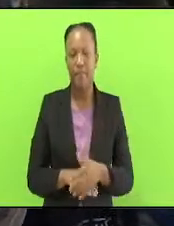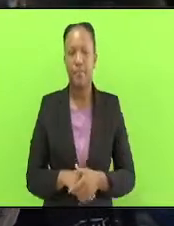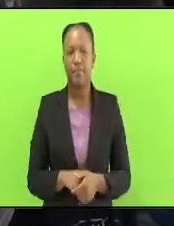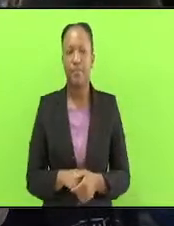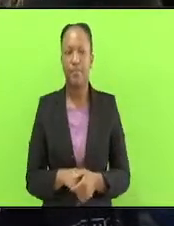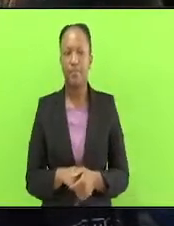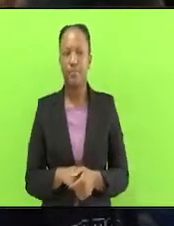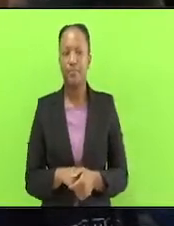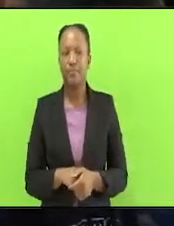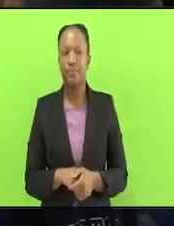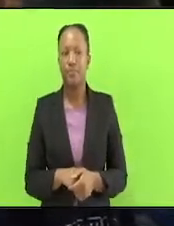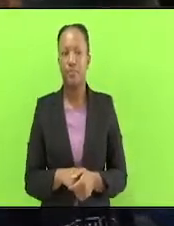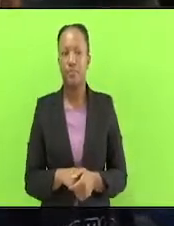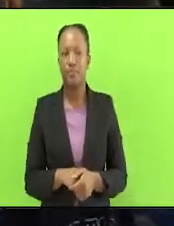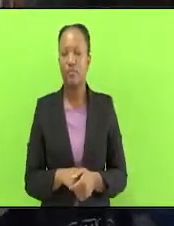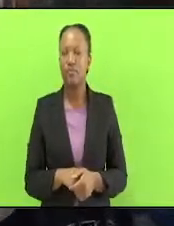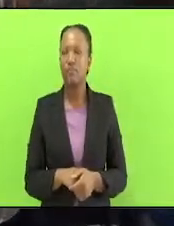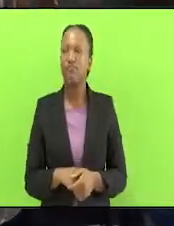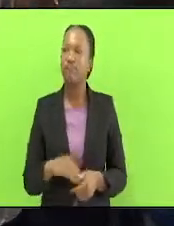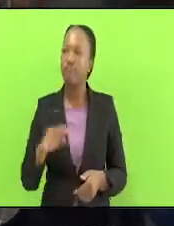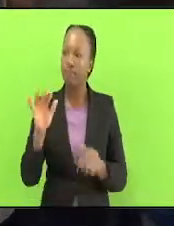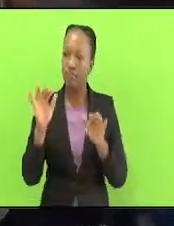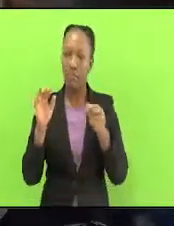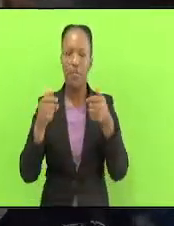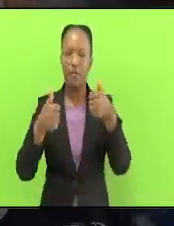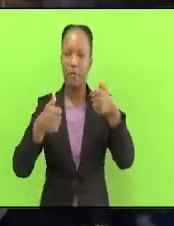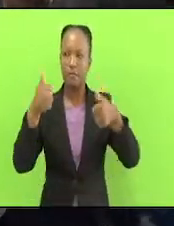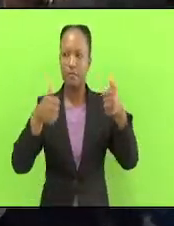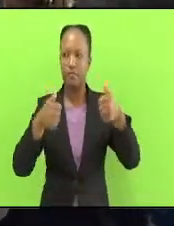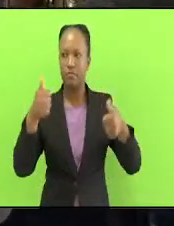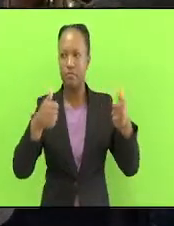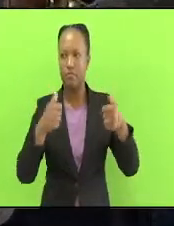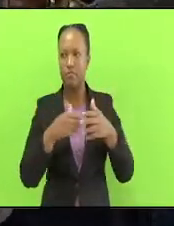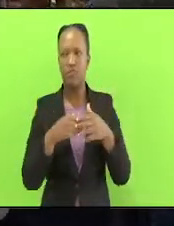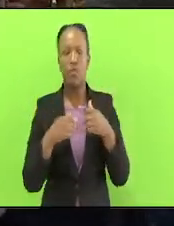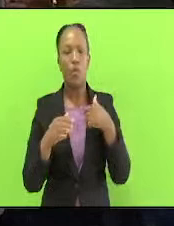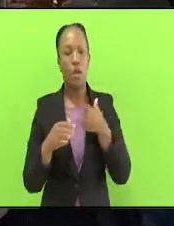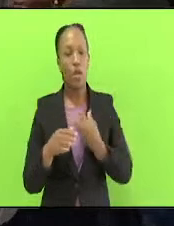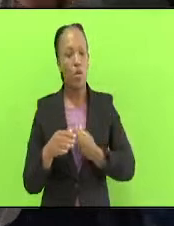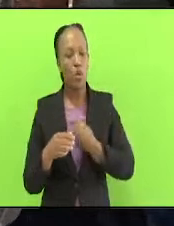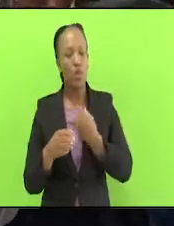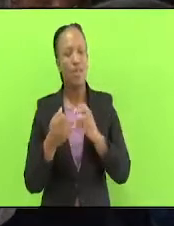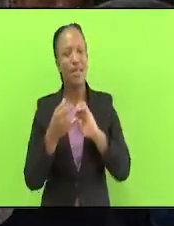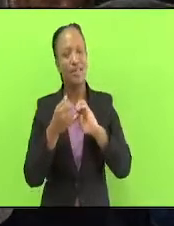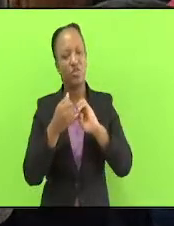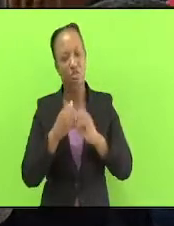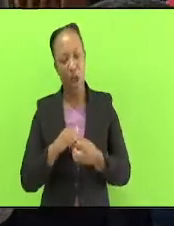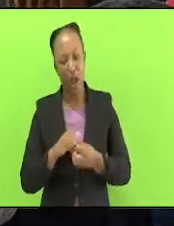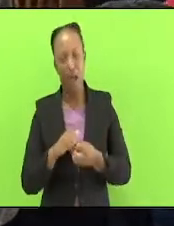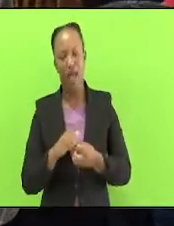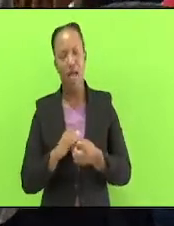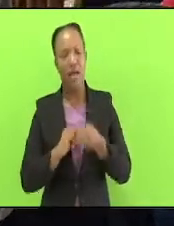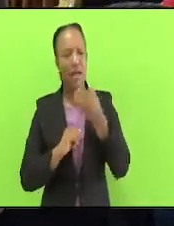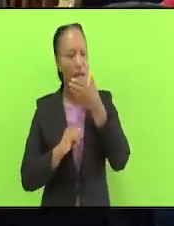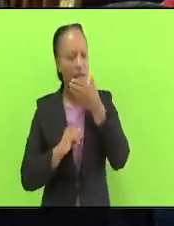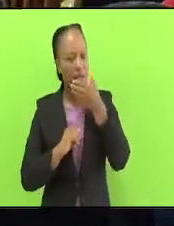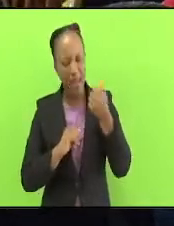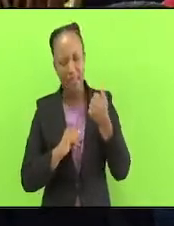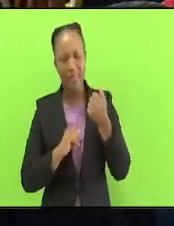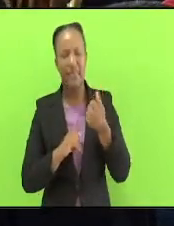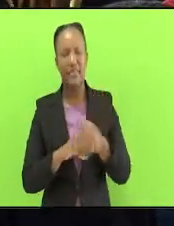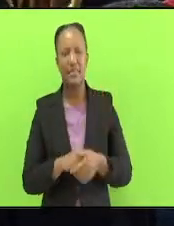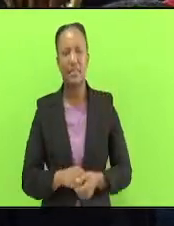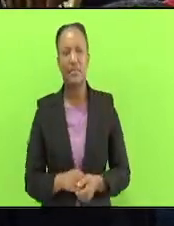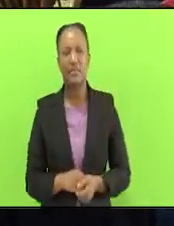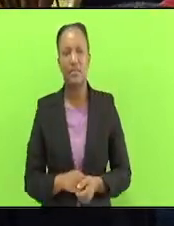look for jobs. Bagolo baka re le basha ra zama ra leka ka bojotlhe.